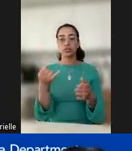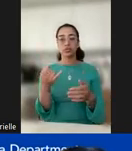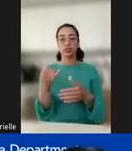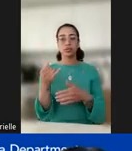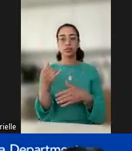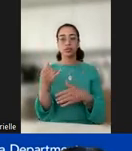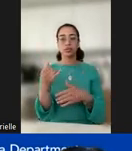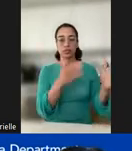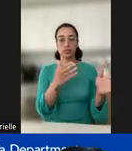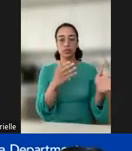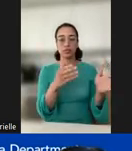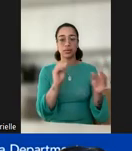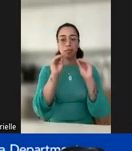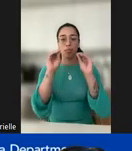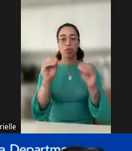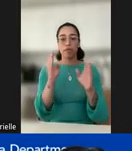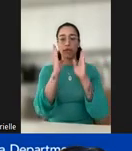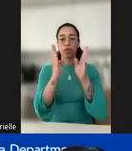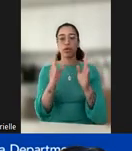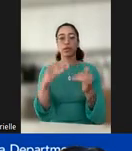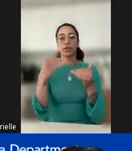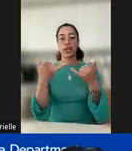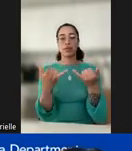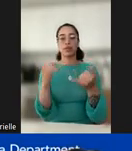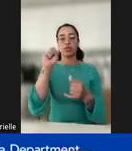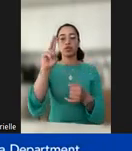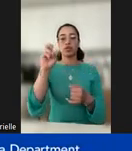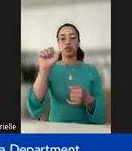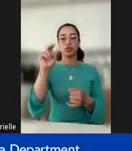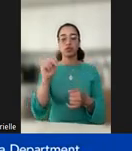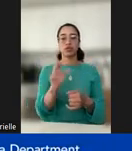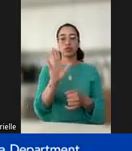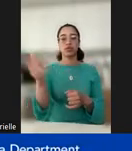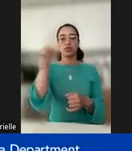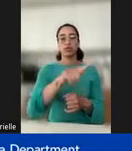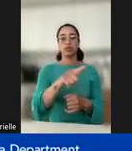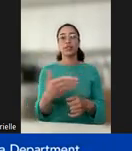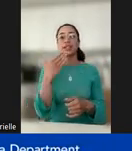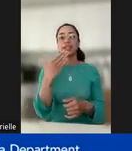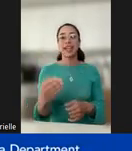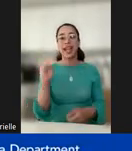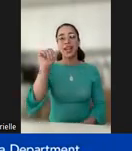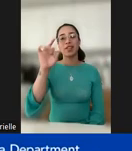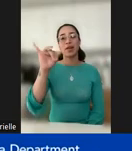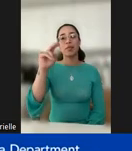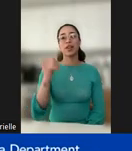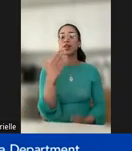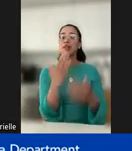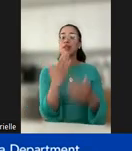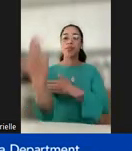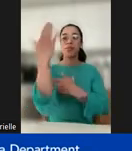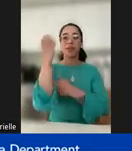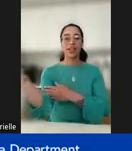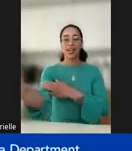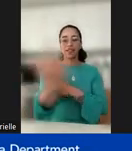slide. And Susan, you're on. Thank you. Thank you, Marina. Good morning,